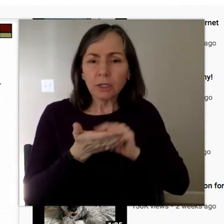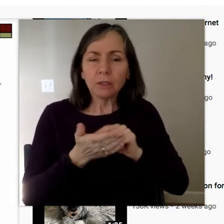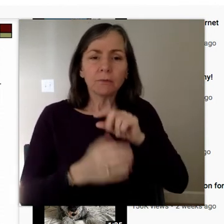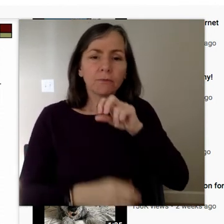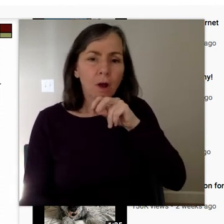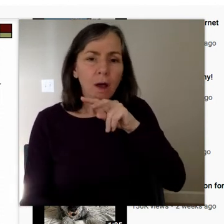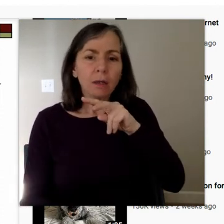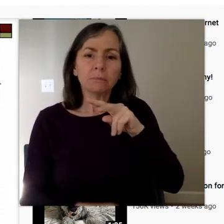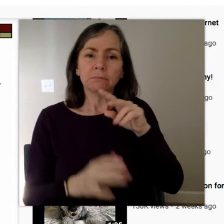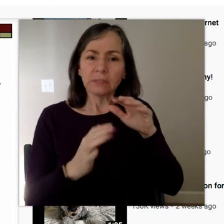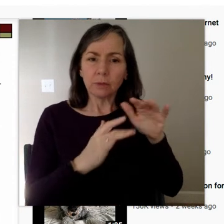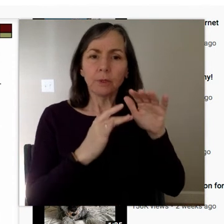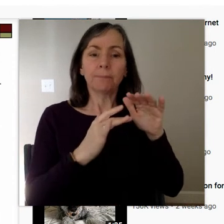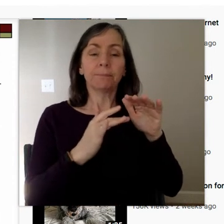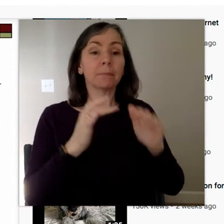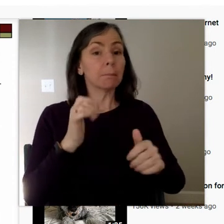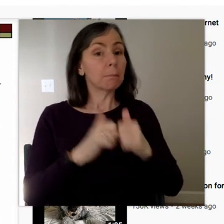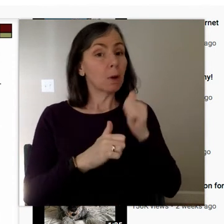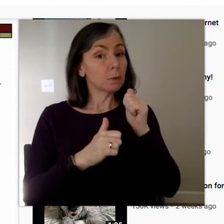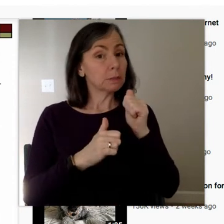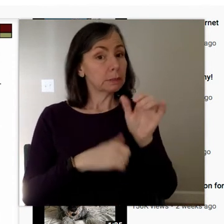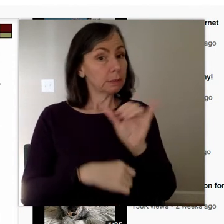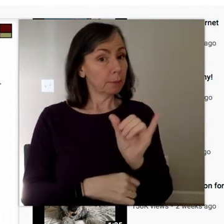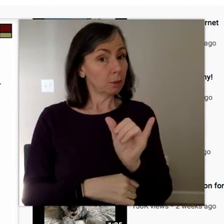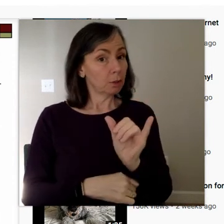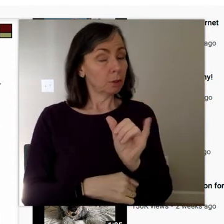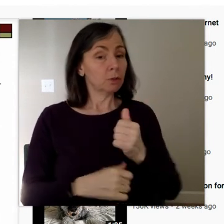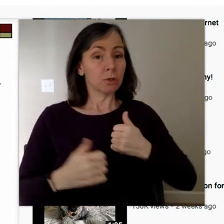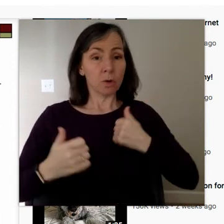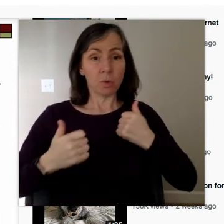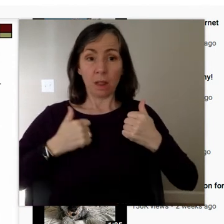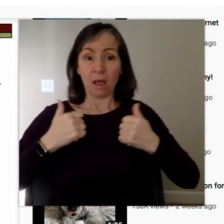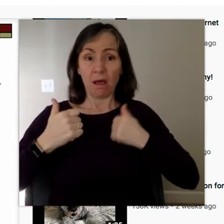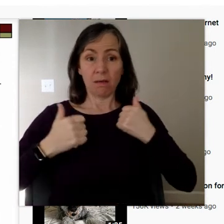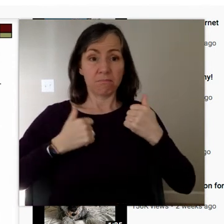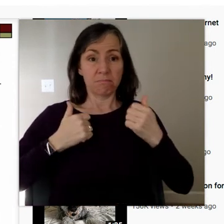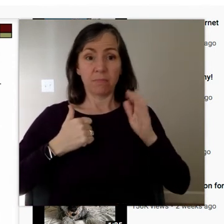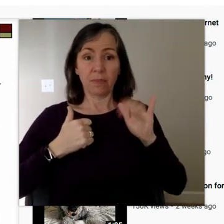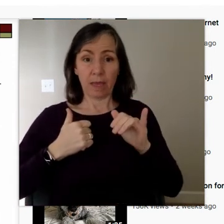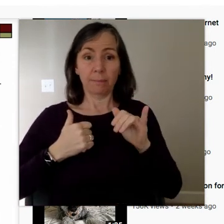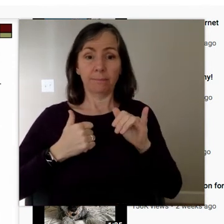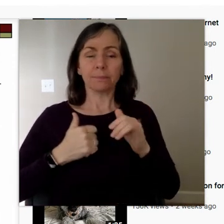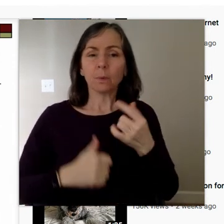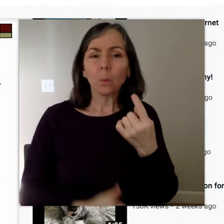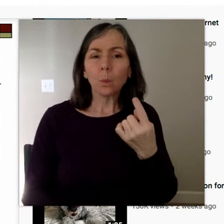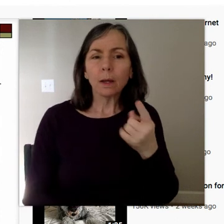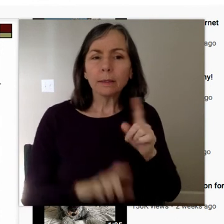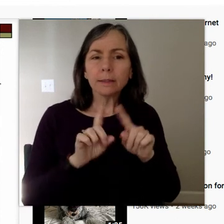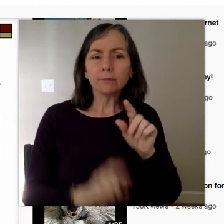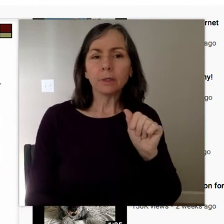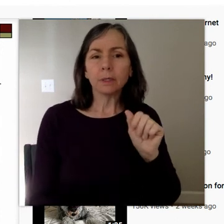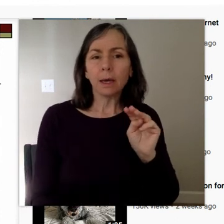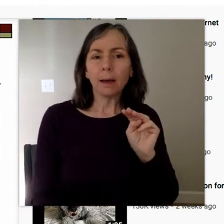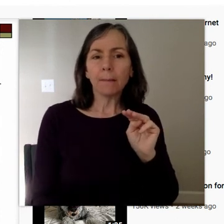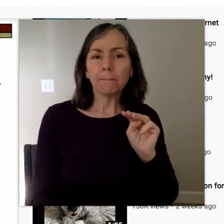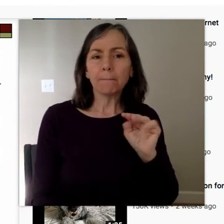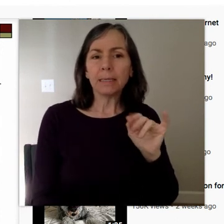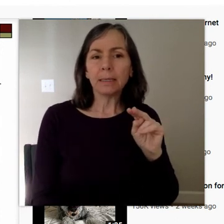most in common with the gorilla because we only have one different amino acid in our blood. Whereas